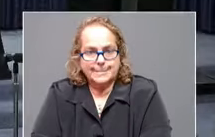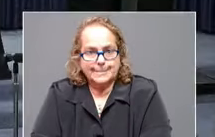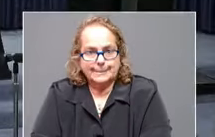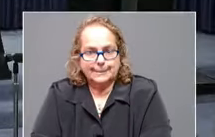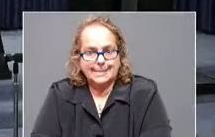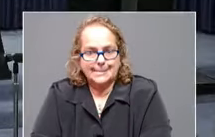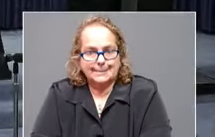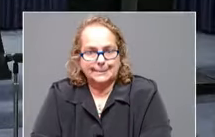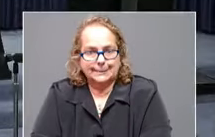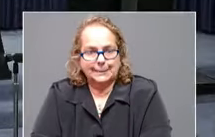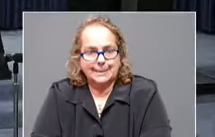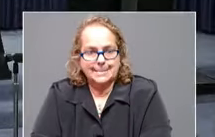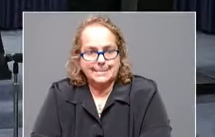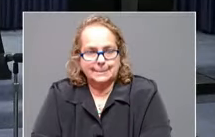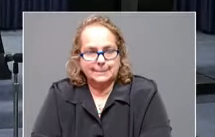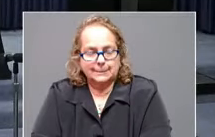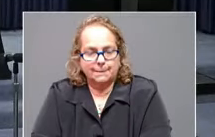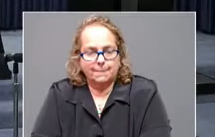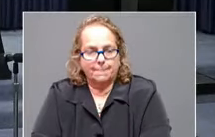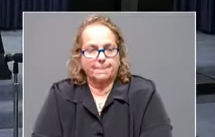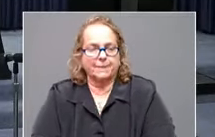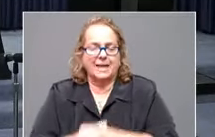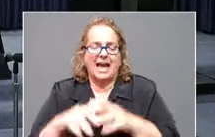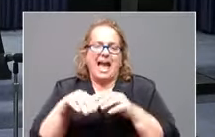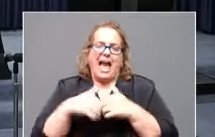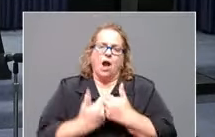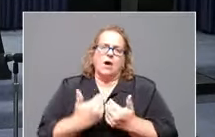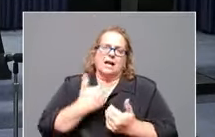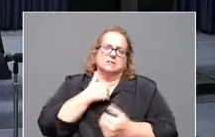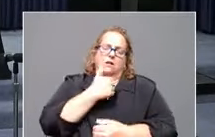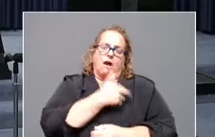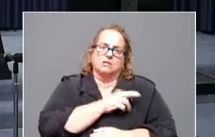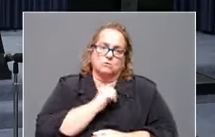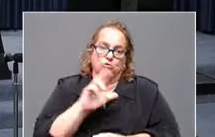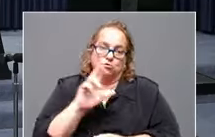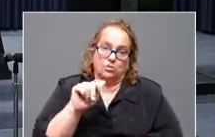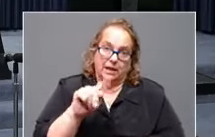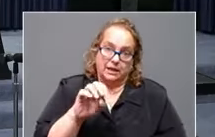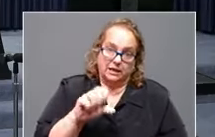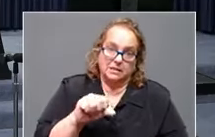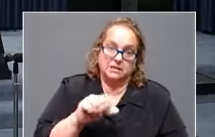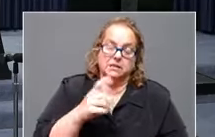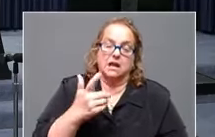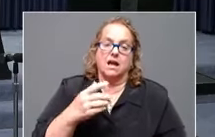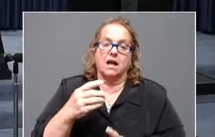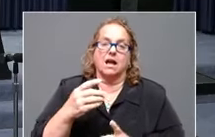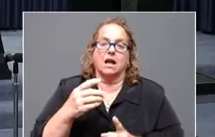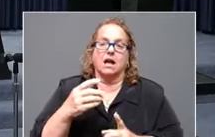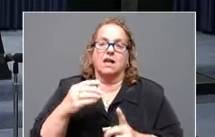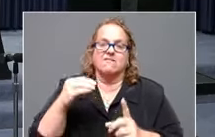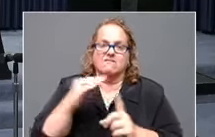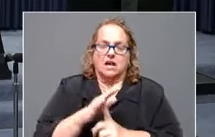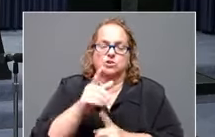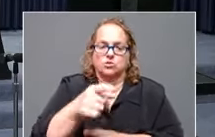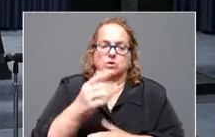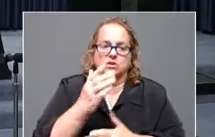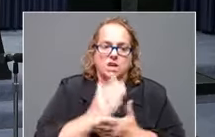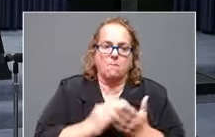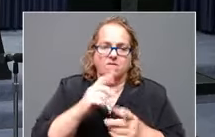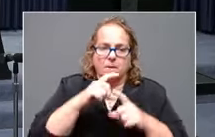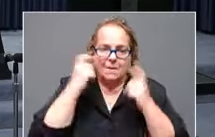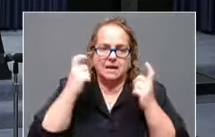have the hospitalization rates and your decision for the mask mandate, talk about some of the alarming numbers, especially with children that you